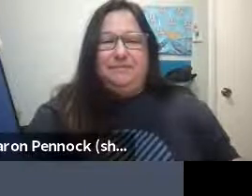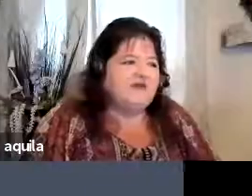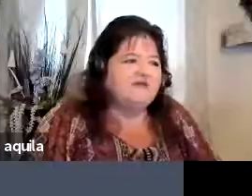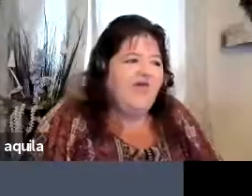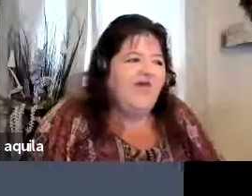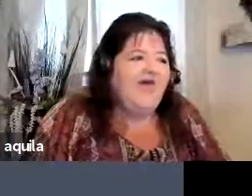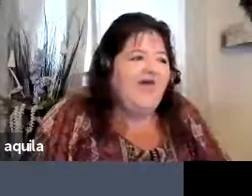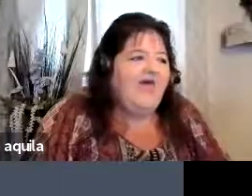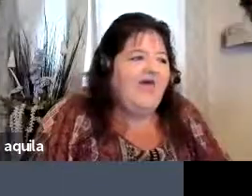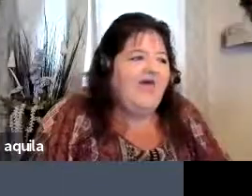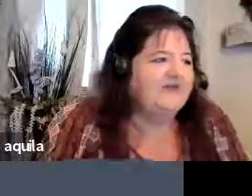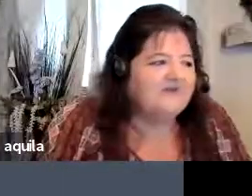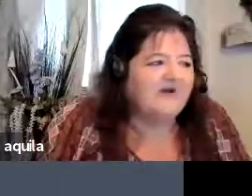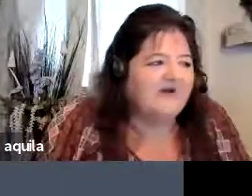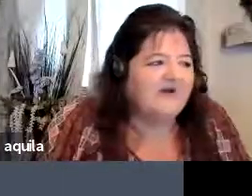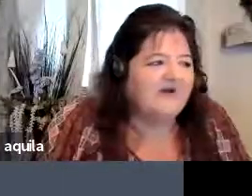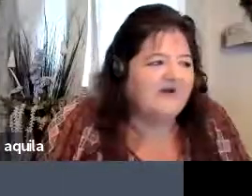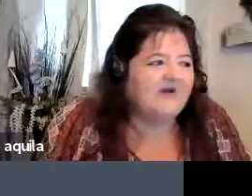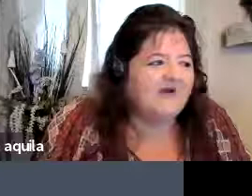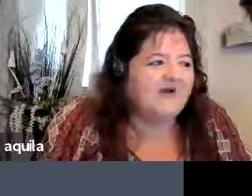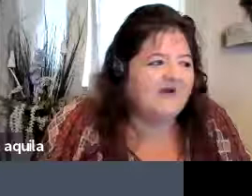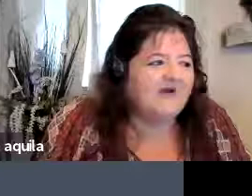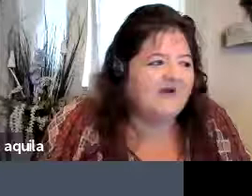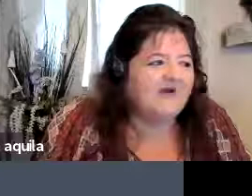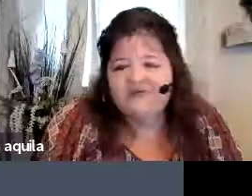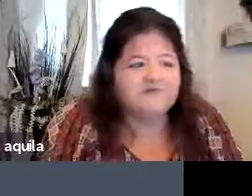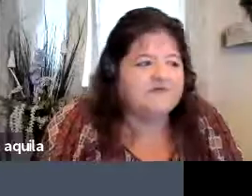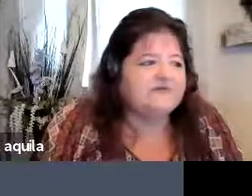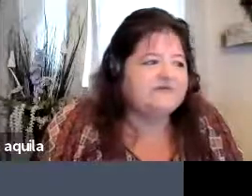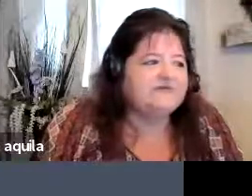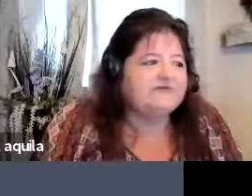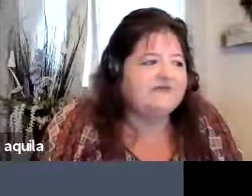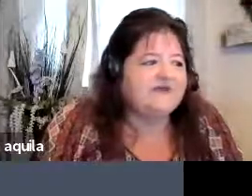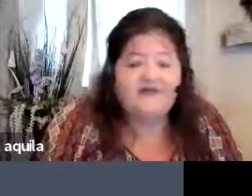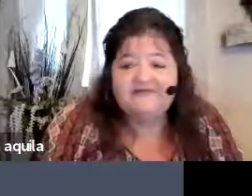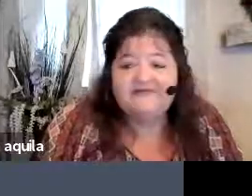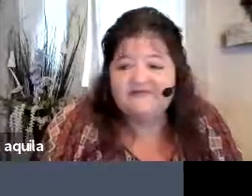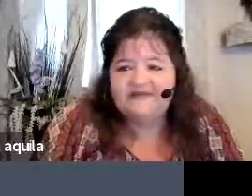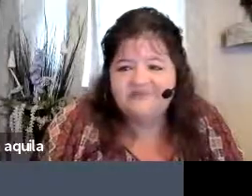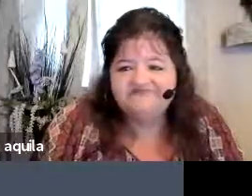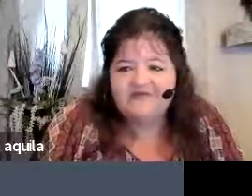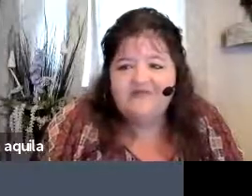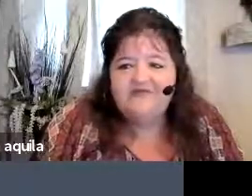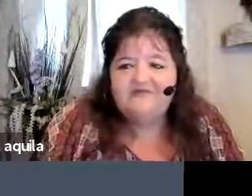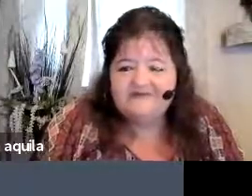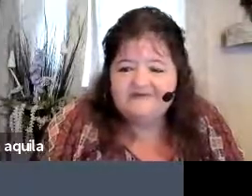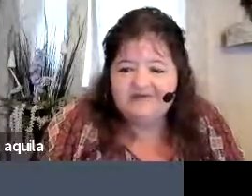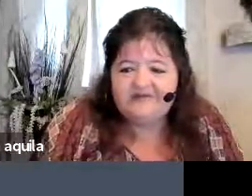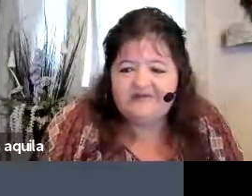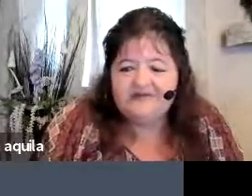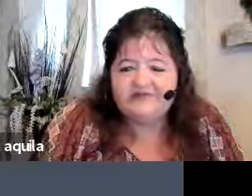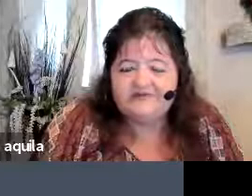That's right, Sharon. And it's very exciting to have this bill introduced in the state of Pennsylvania.